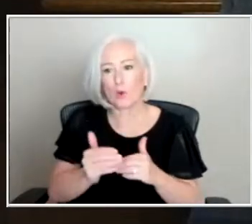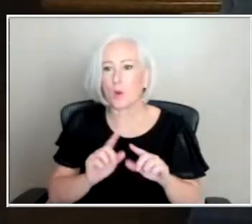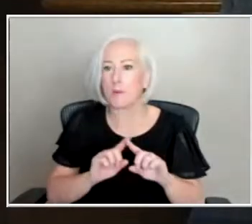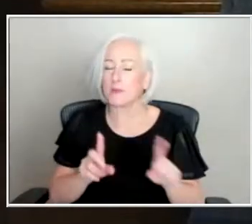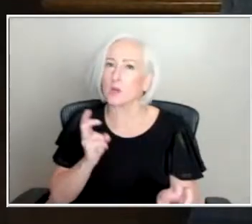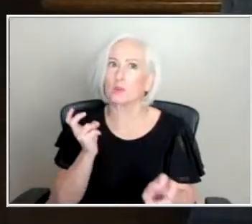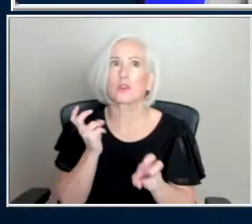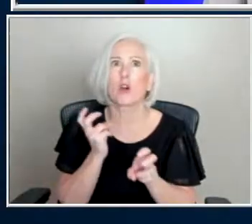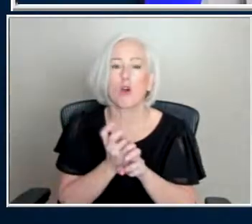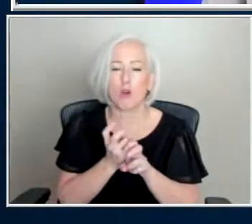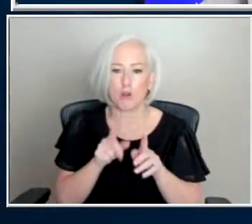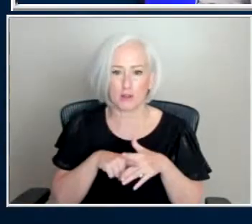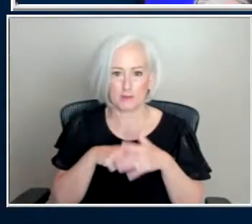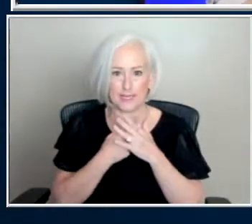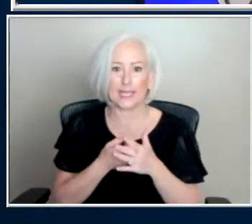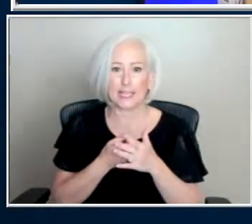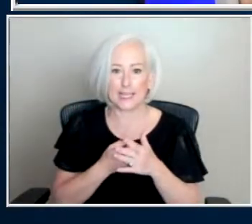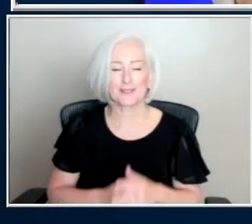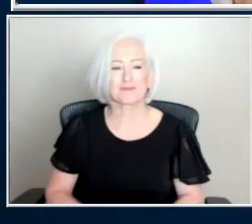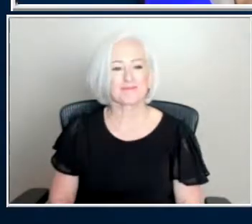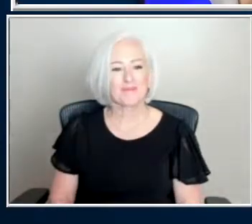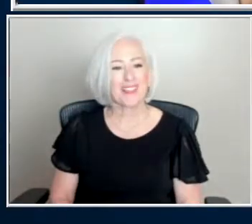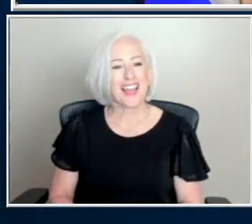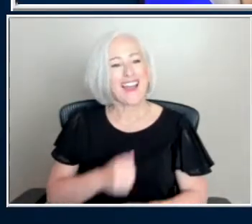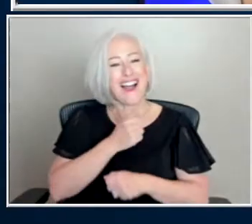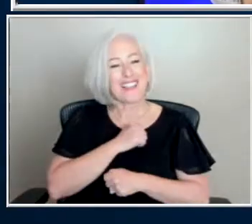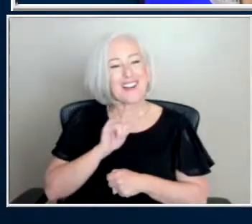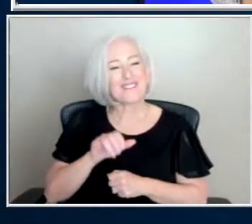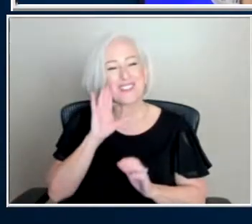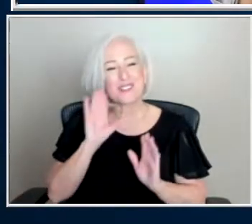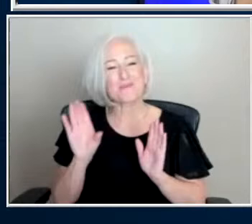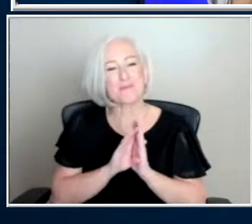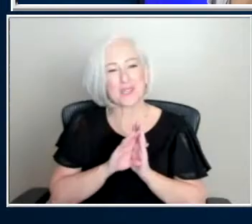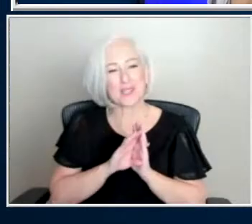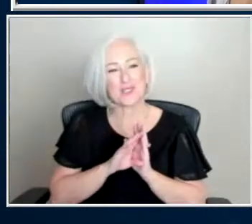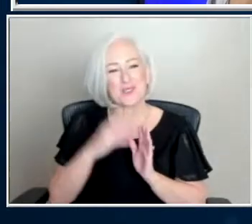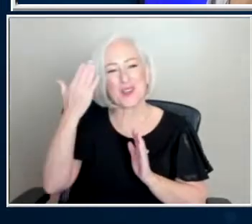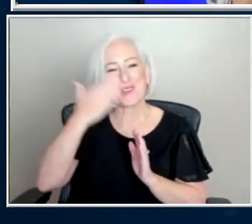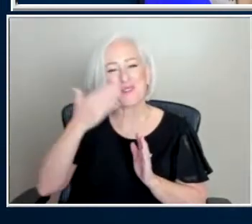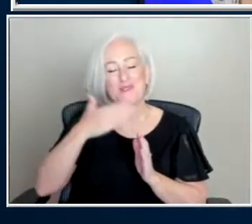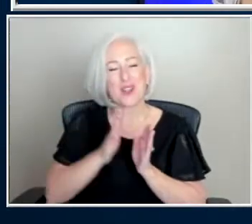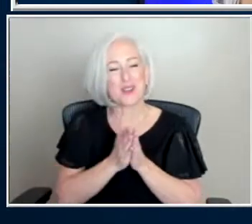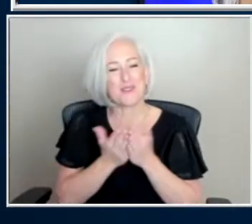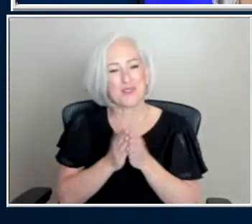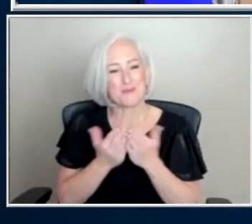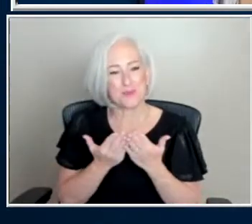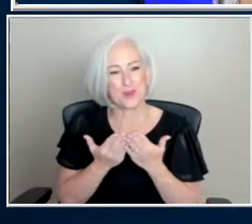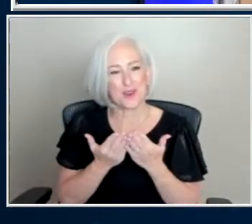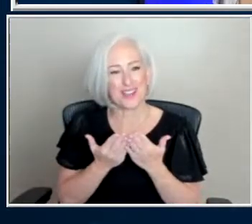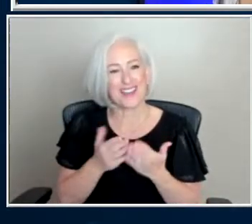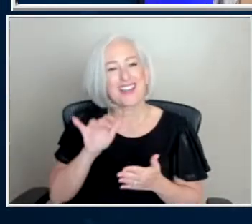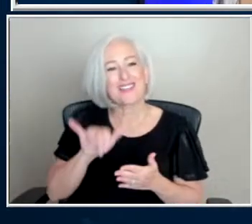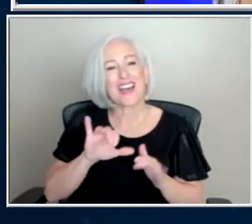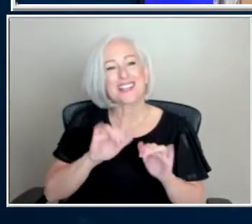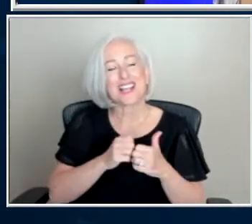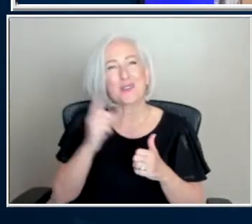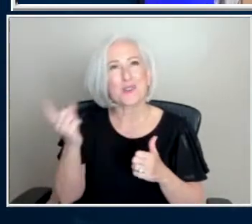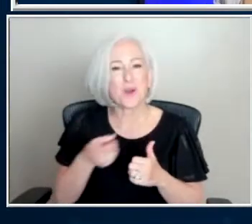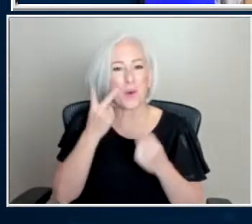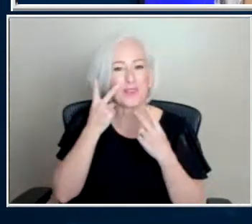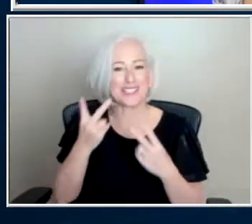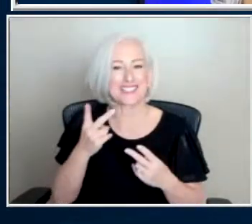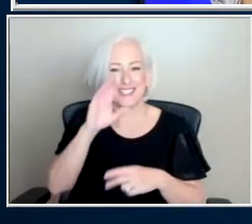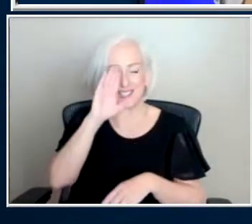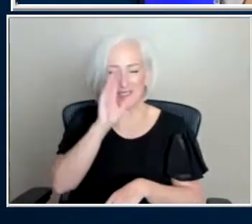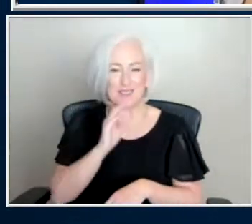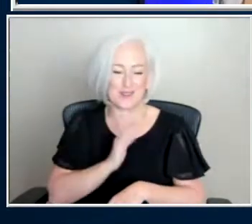beginning. Well, and I love that you put this picture of your baby girl right here on the, because this is kind of how you always see your kid, isn't it? She's a